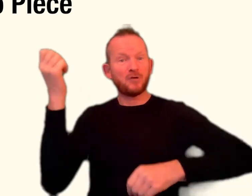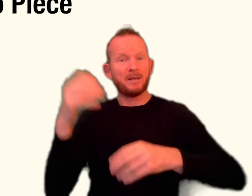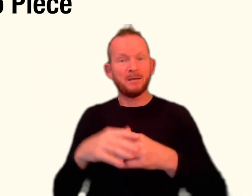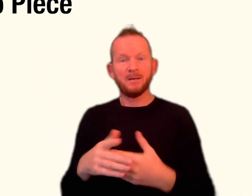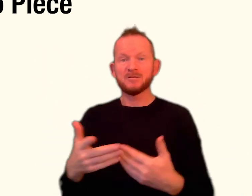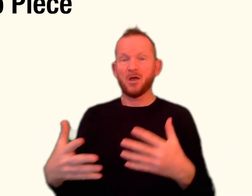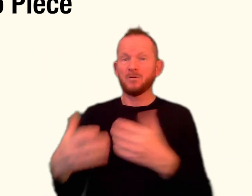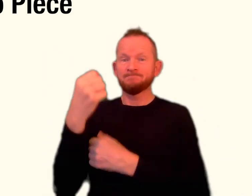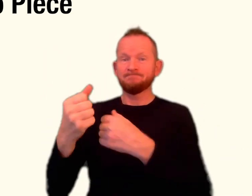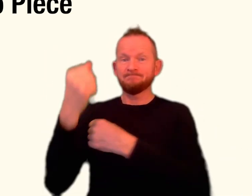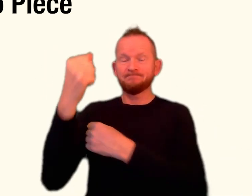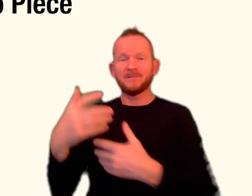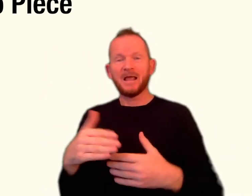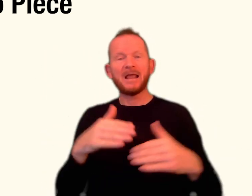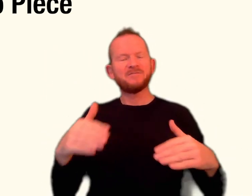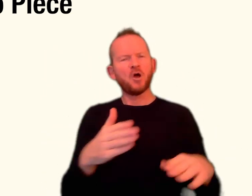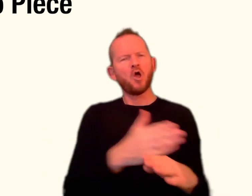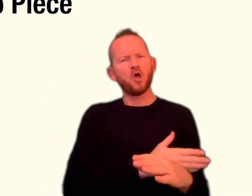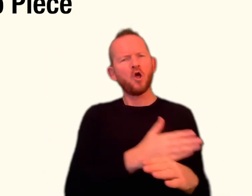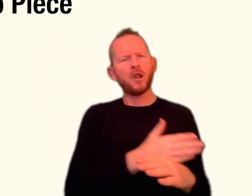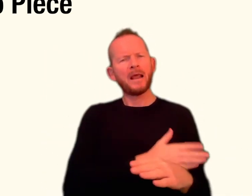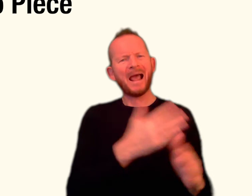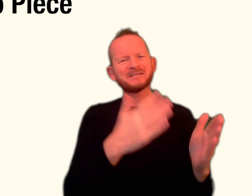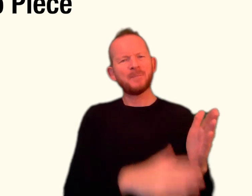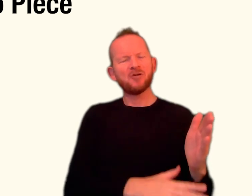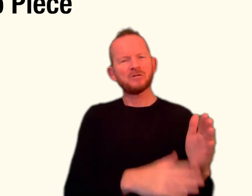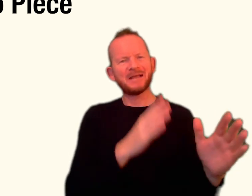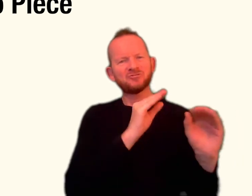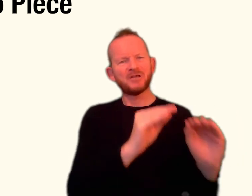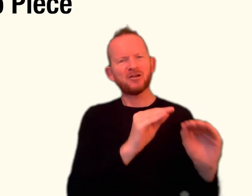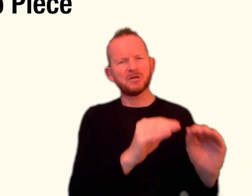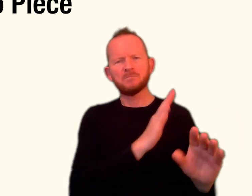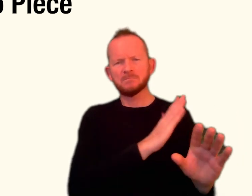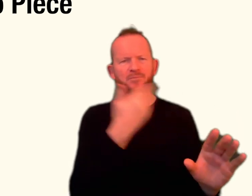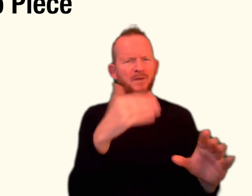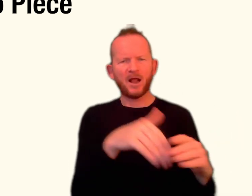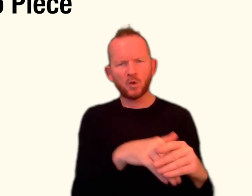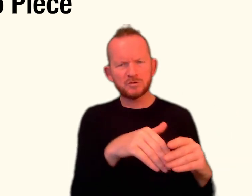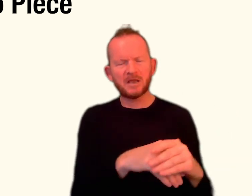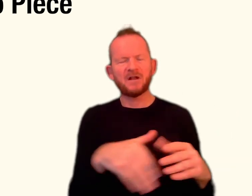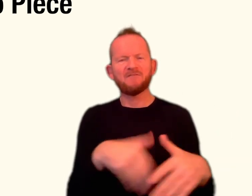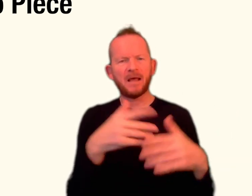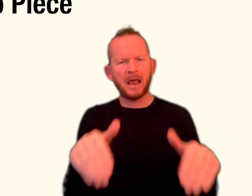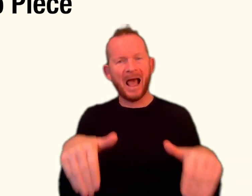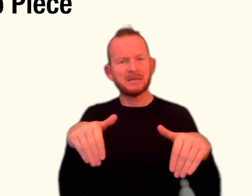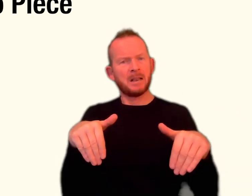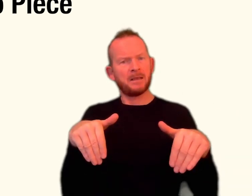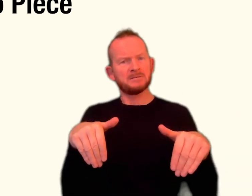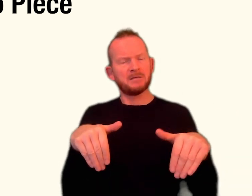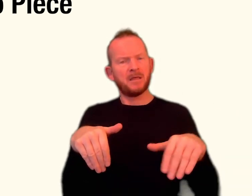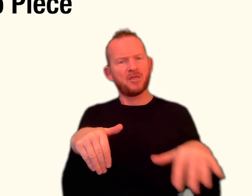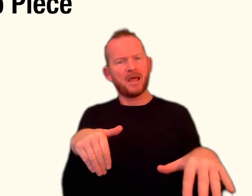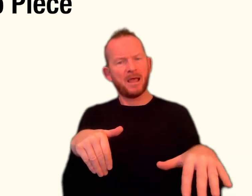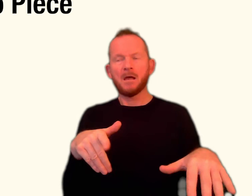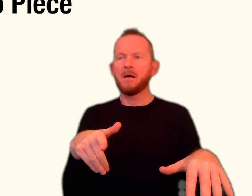of, even though that early experience wasn't inclusive and I felt very isolated,